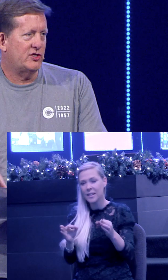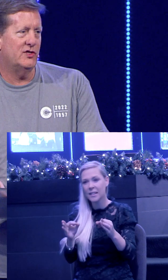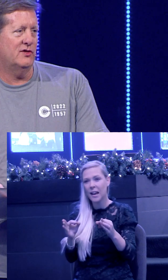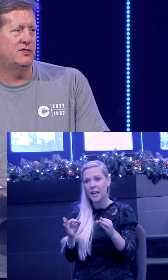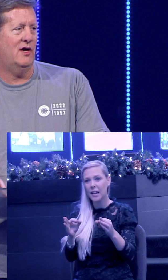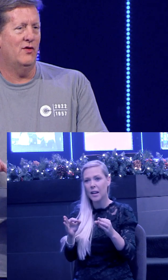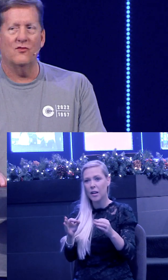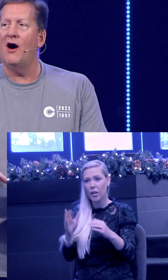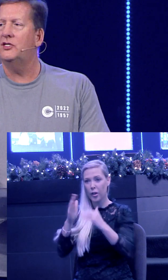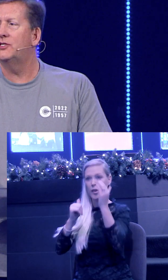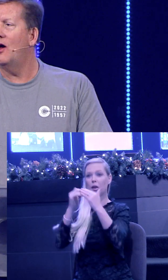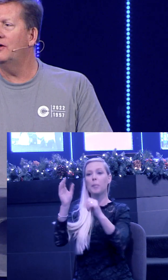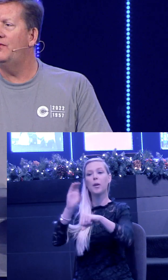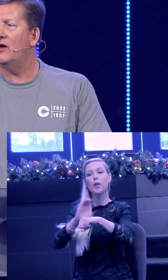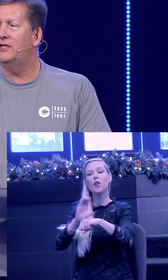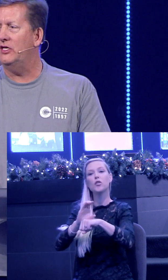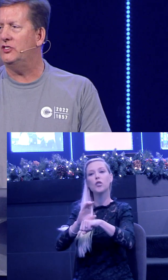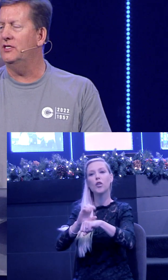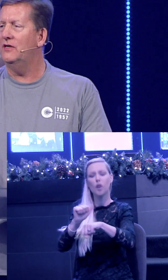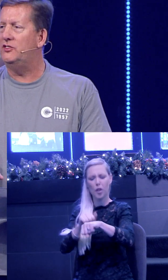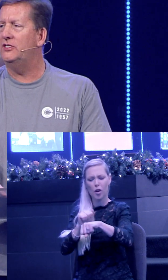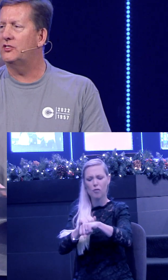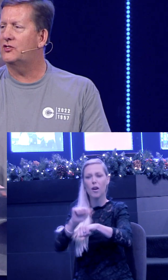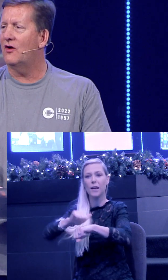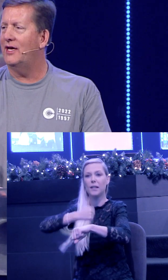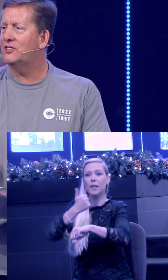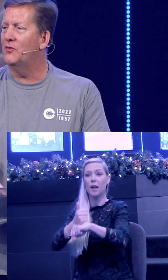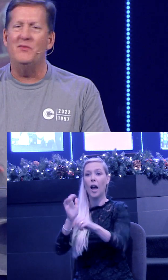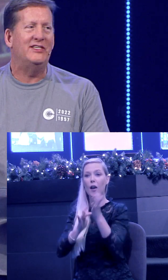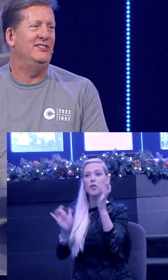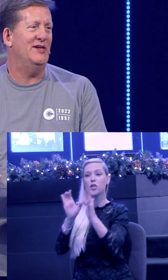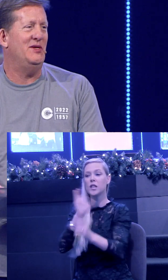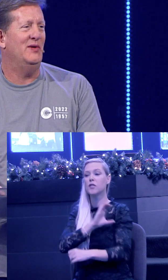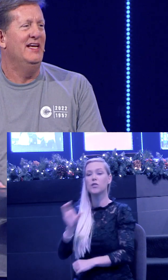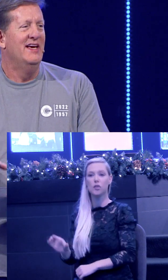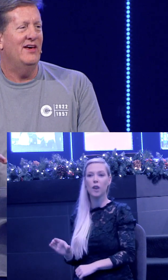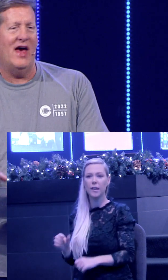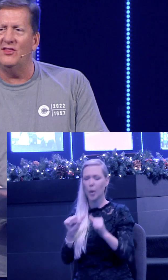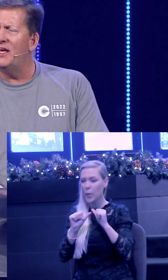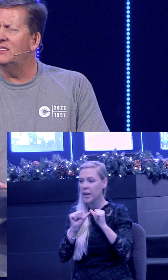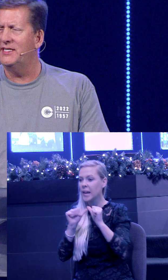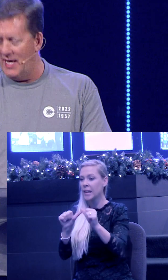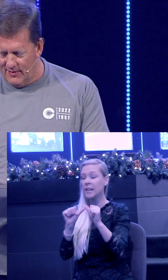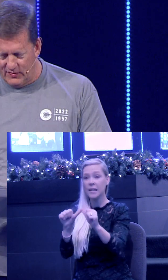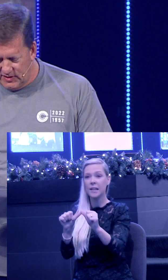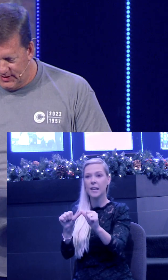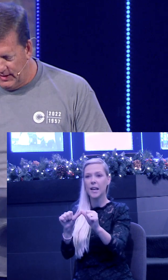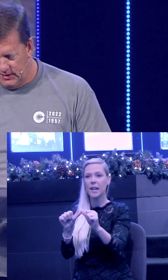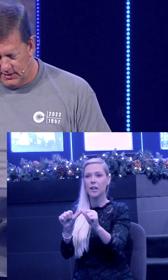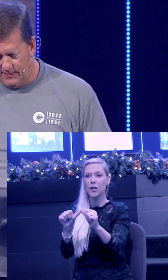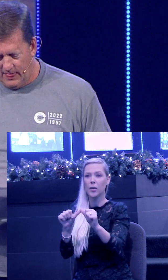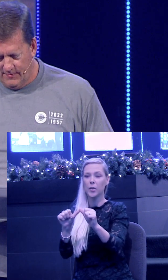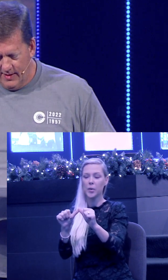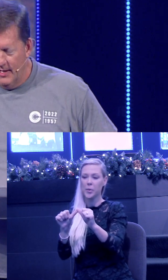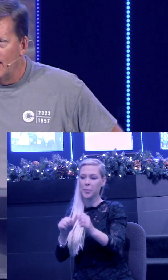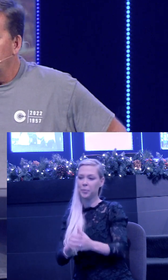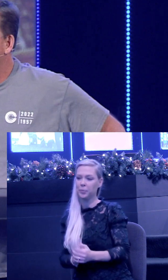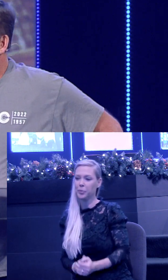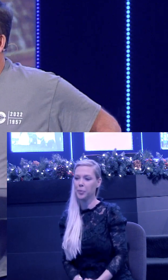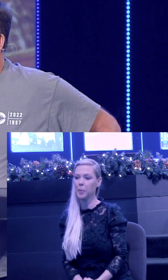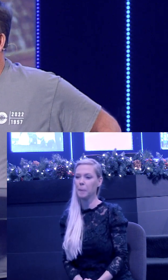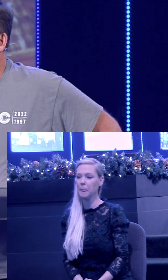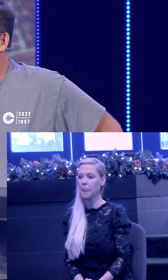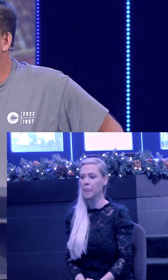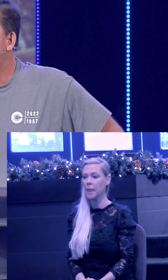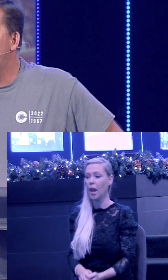a church on the rock solid foundation of Jesus Christ. And we've been continuing in that legacy ever since. And